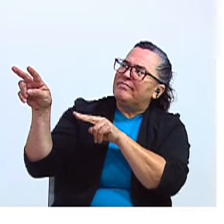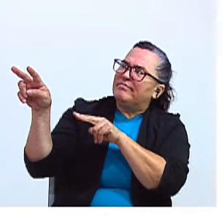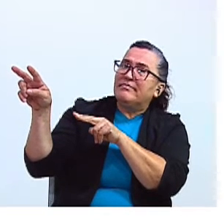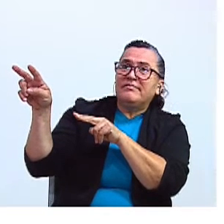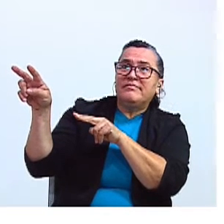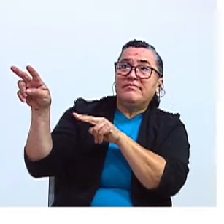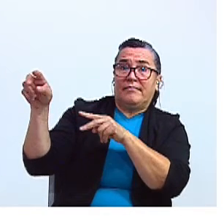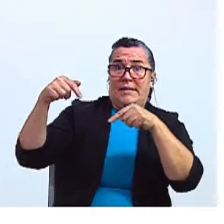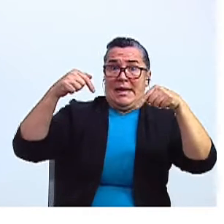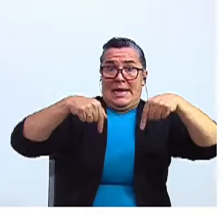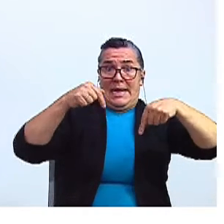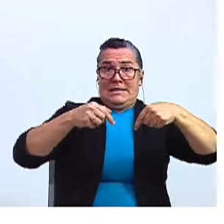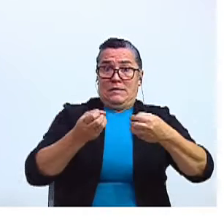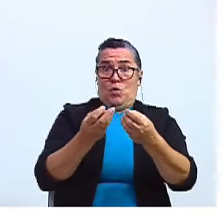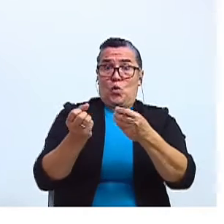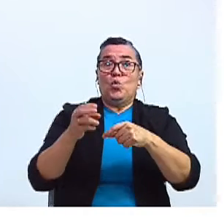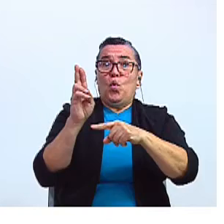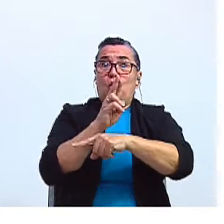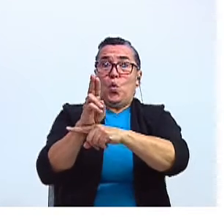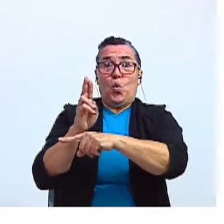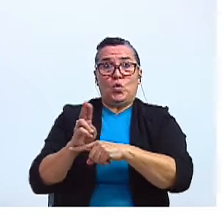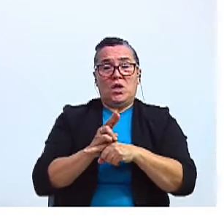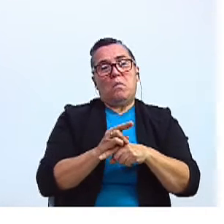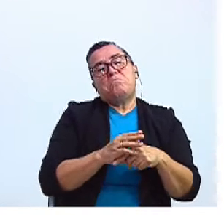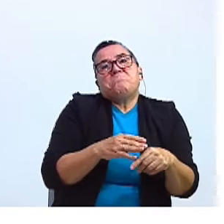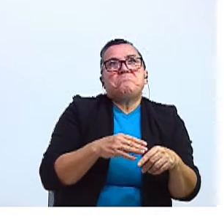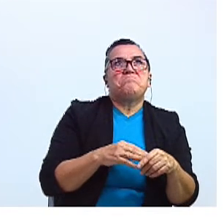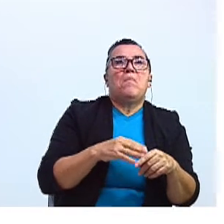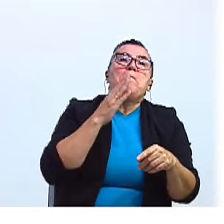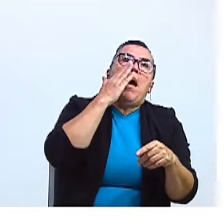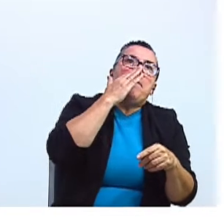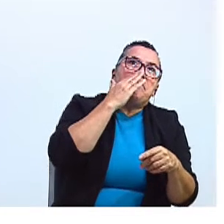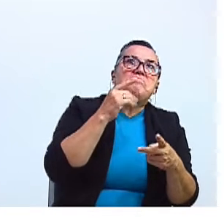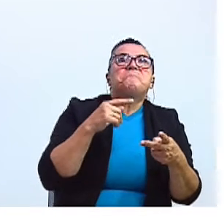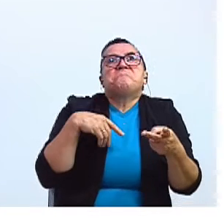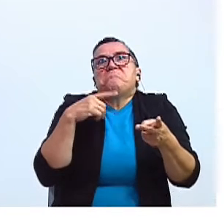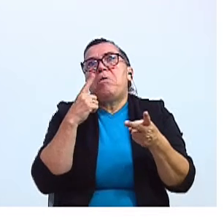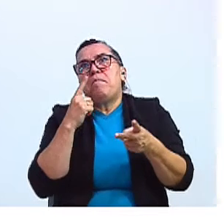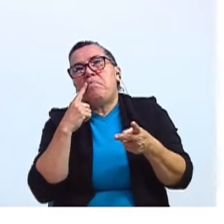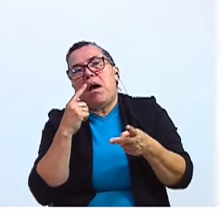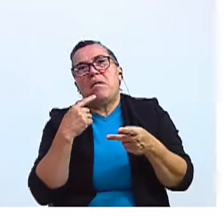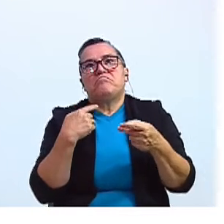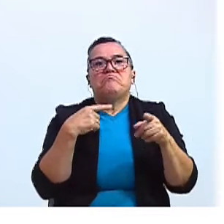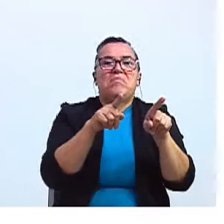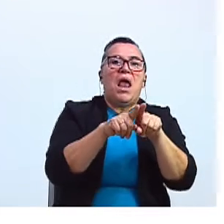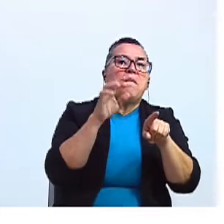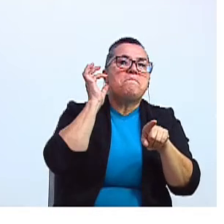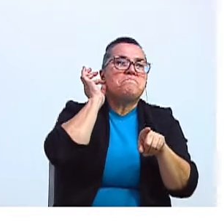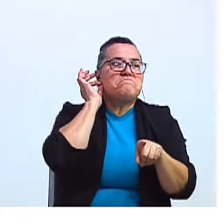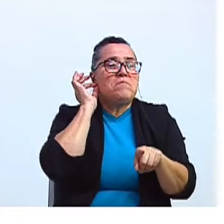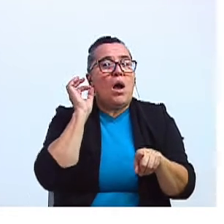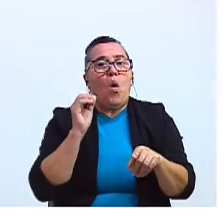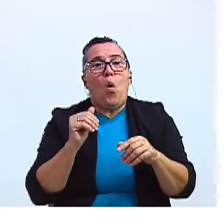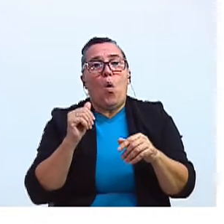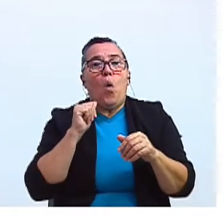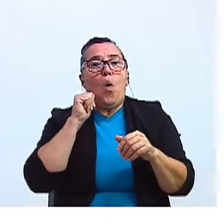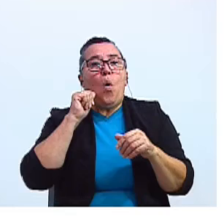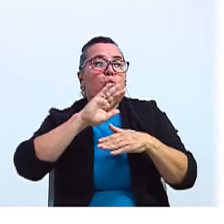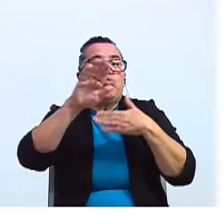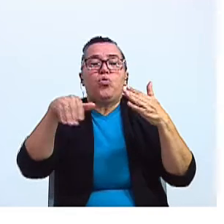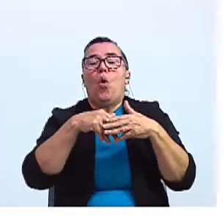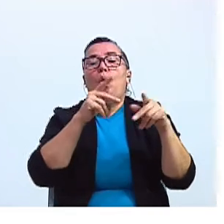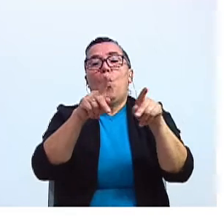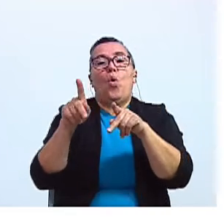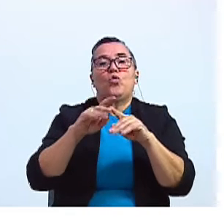This product can be used by my mom, my father, my sister, or by all my family